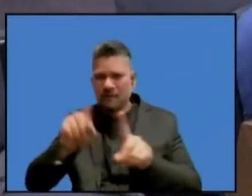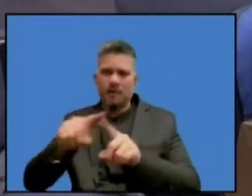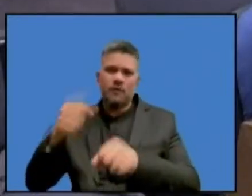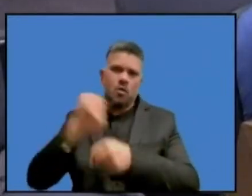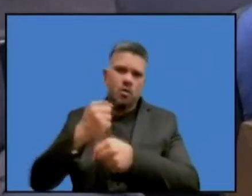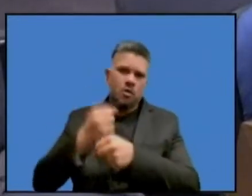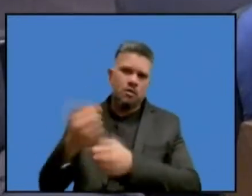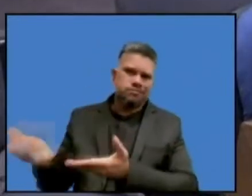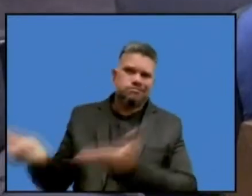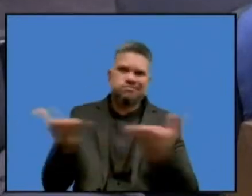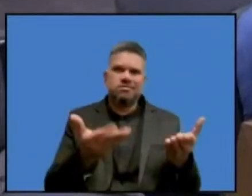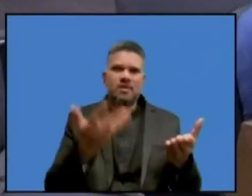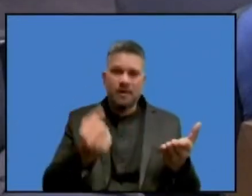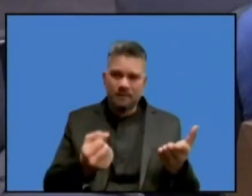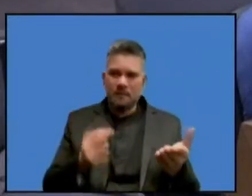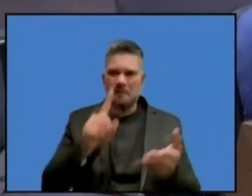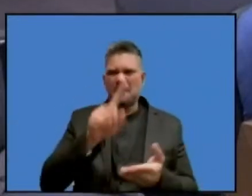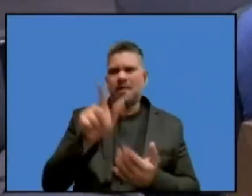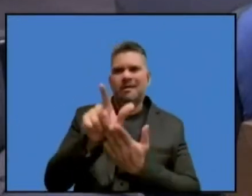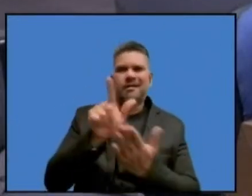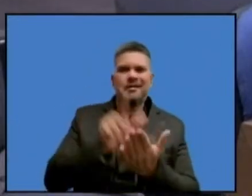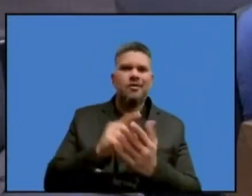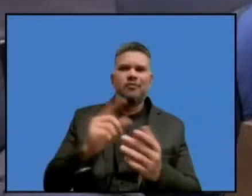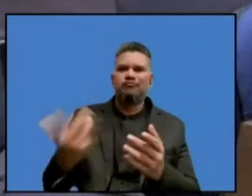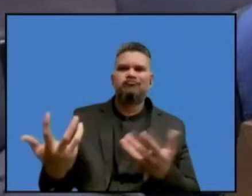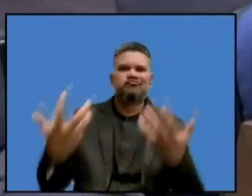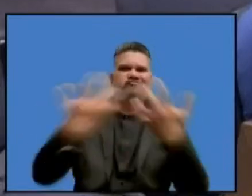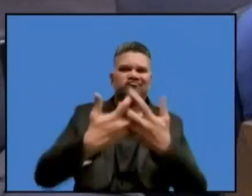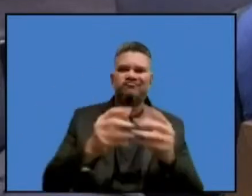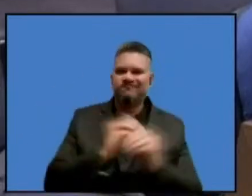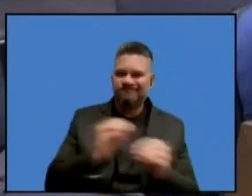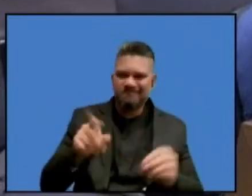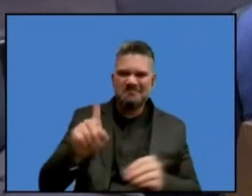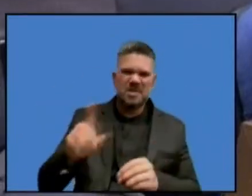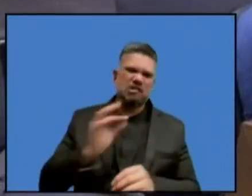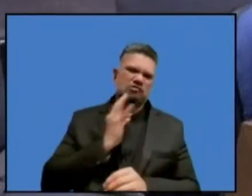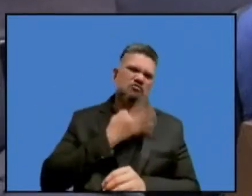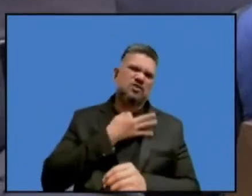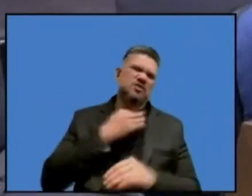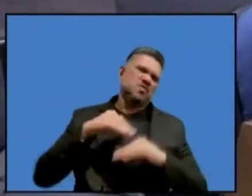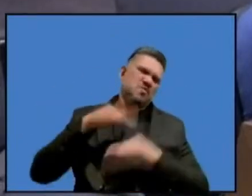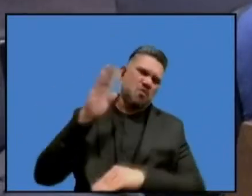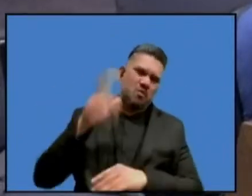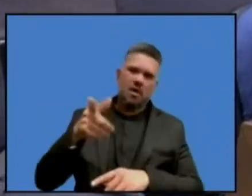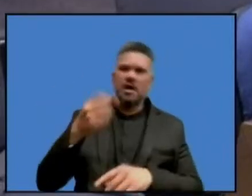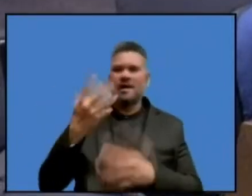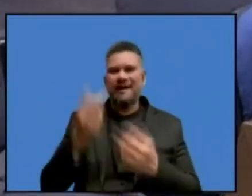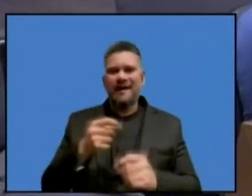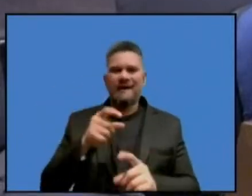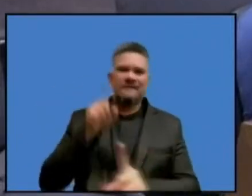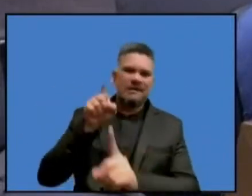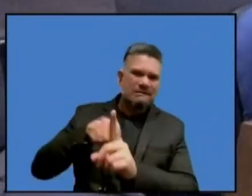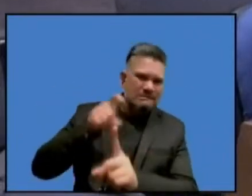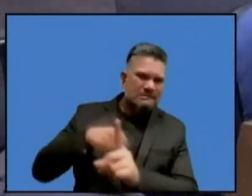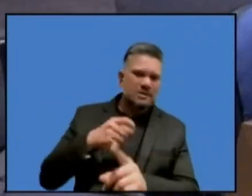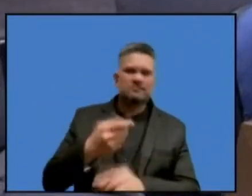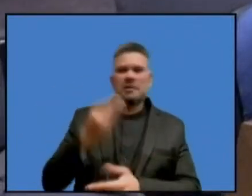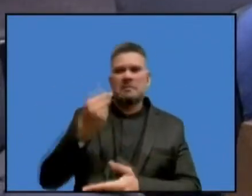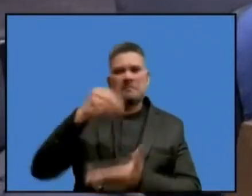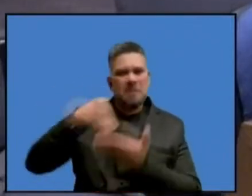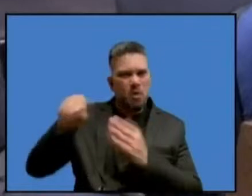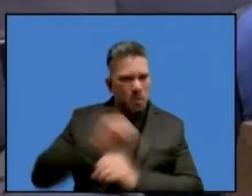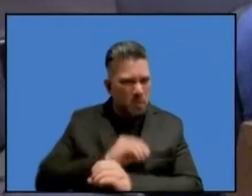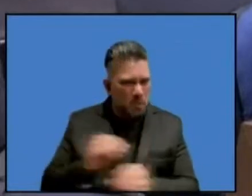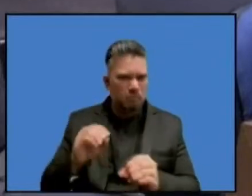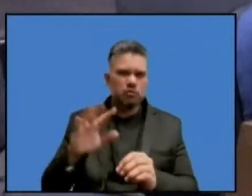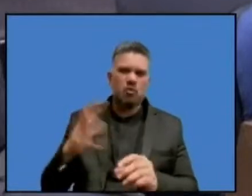legal recognition, however, they face elevated risks of workplace exploitation, non-payment of wages, and lack of protection